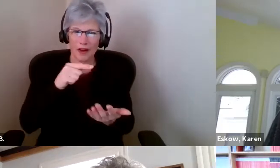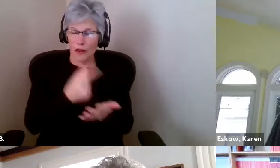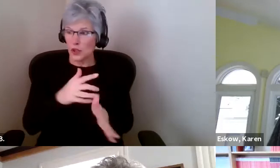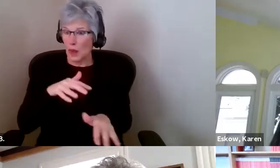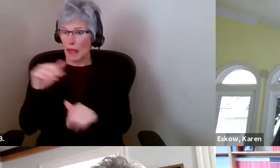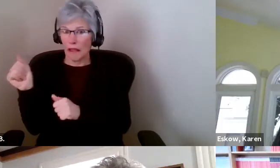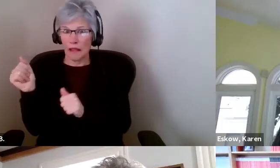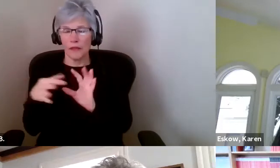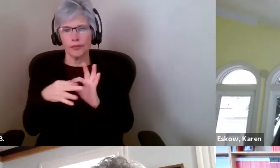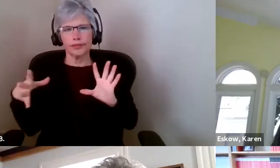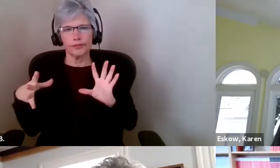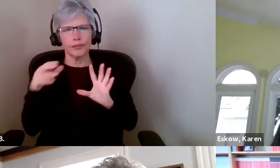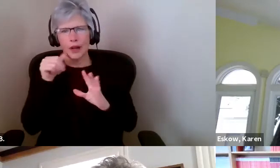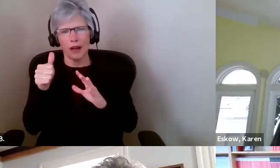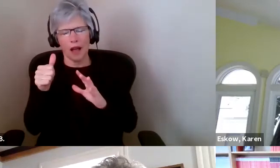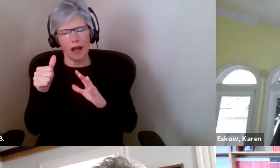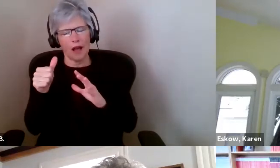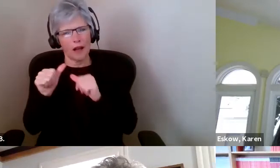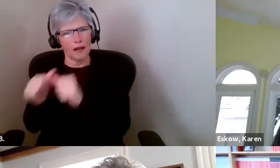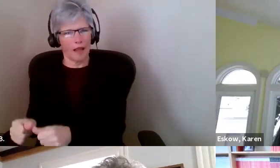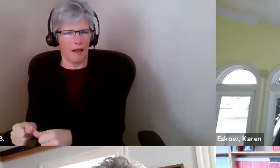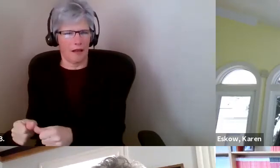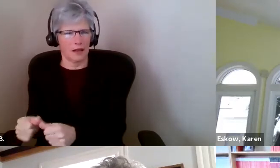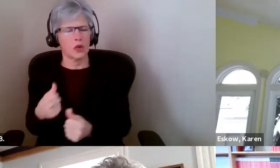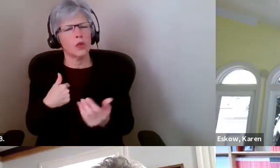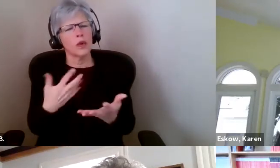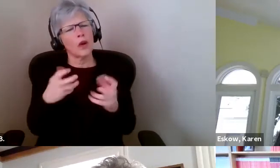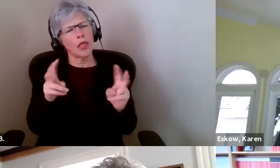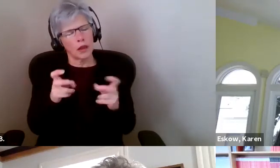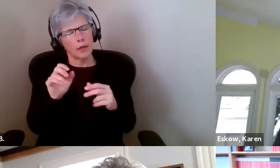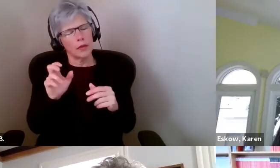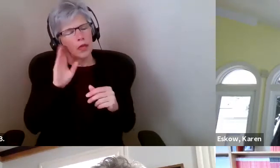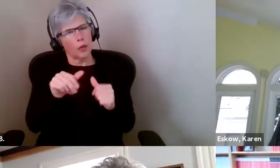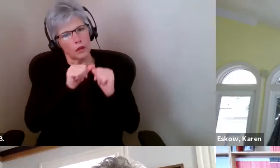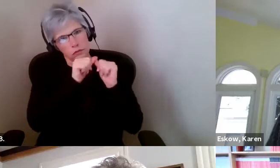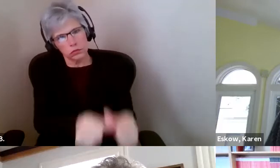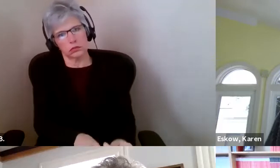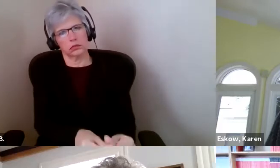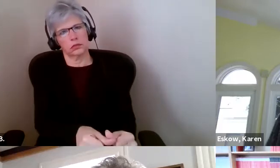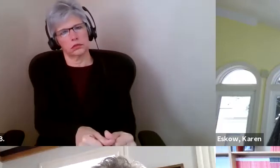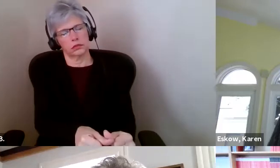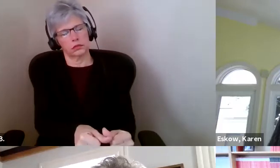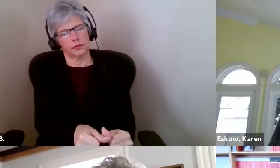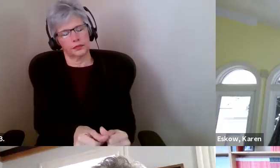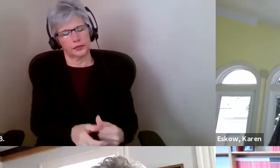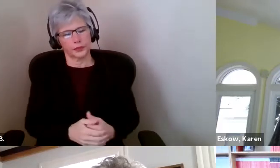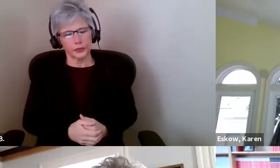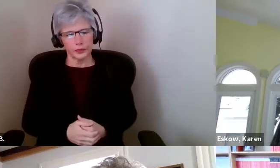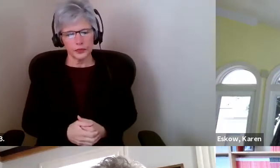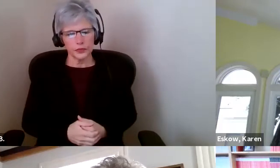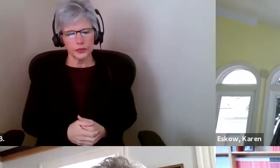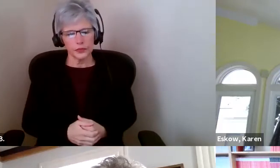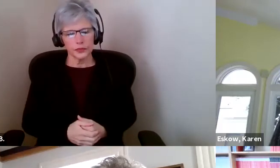to think about something that can be really enduring. And then we need to consider, well, how will all of this